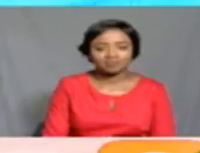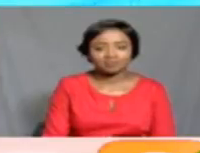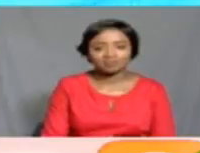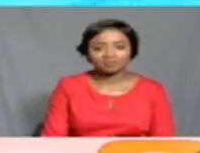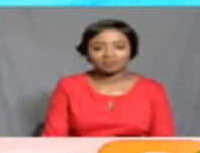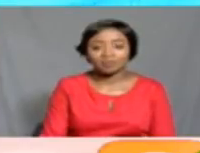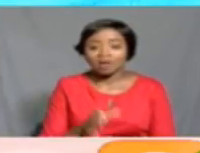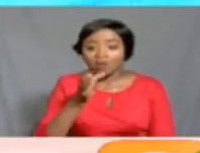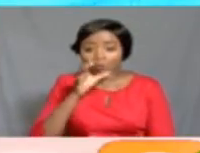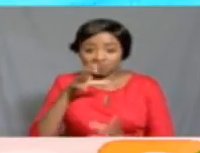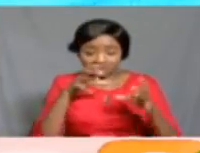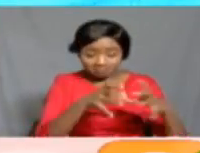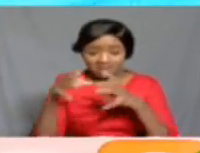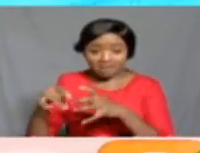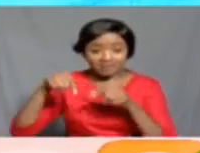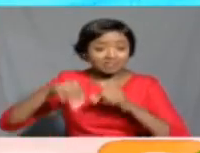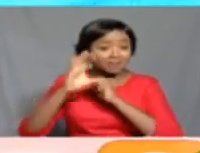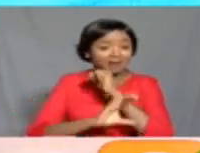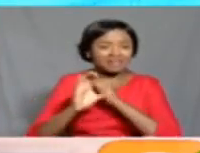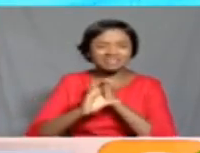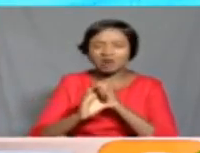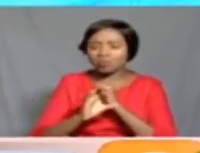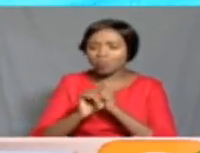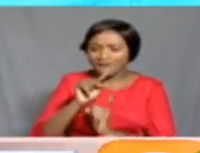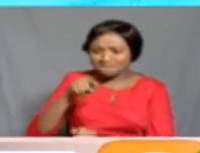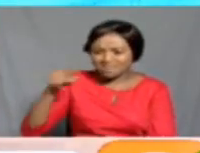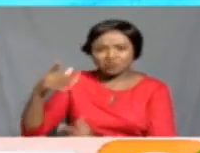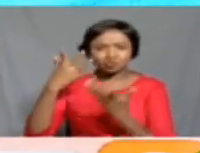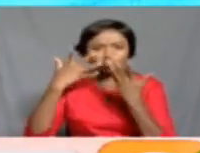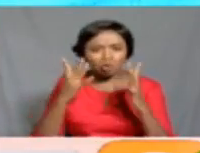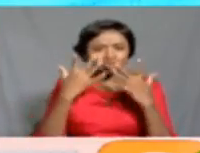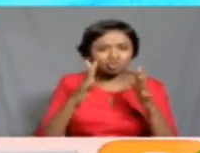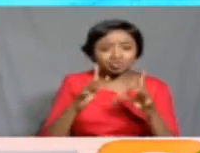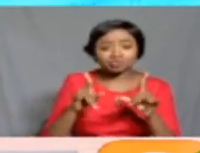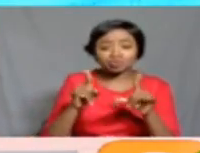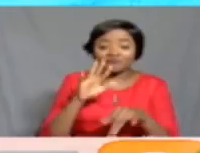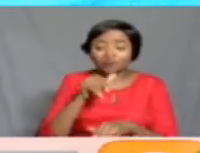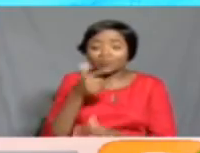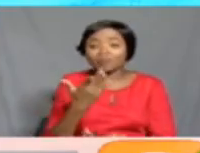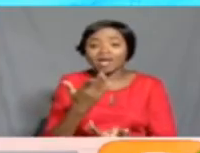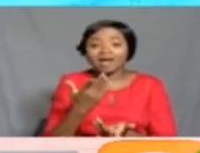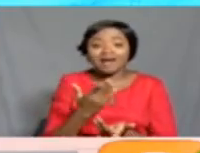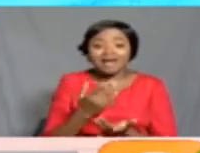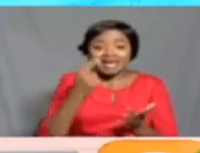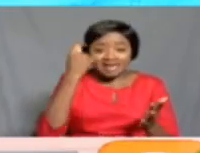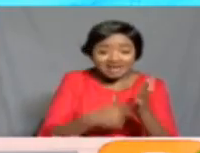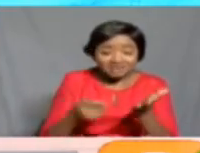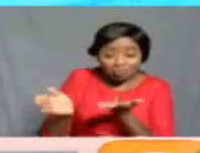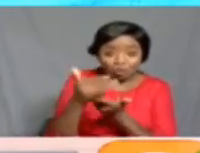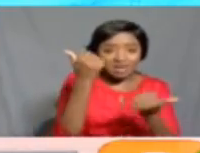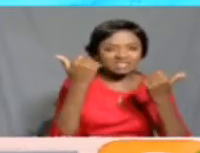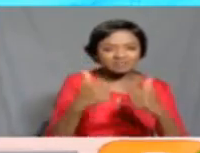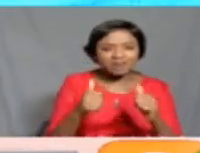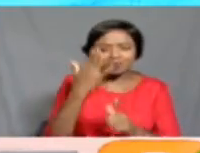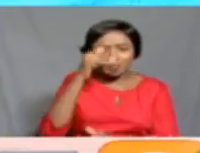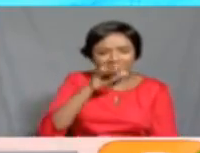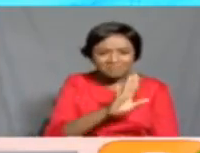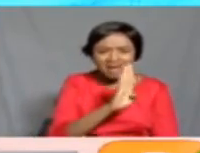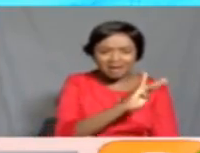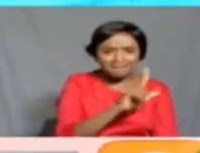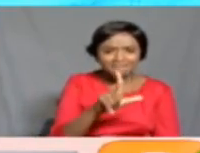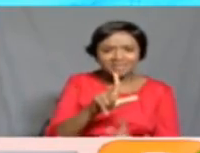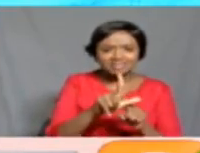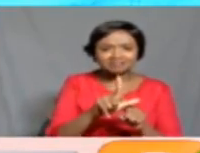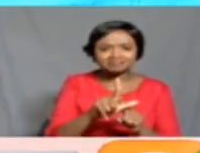Water companies in the country are losing millions of shillings in uncollected revenue due to inefficiencies in their billing